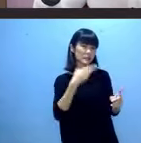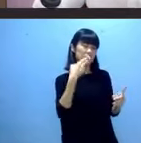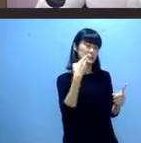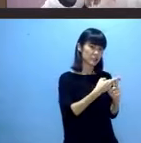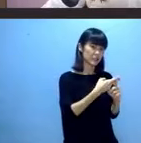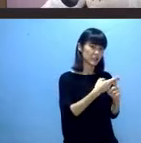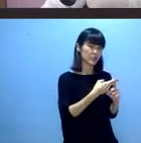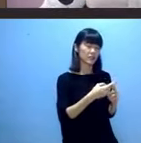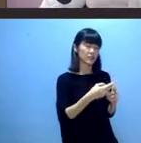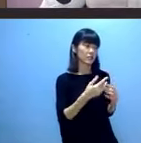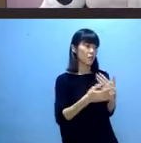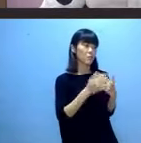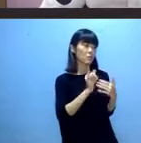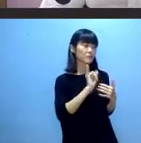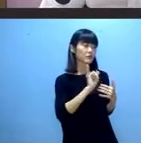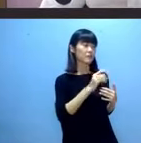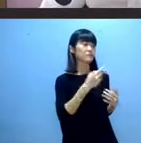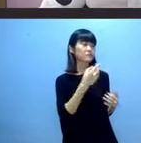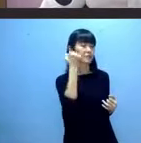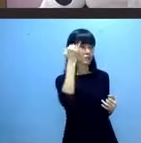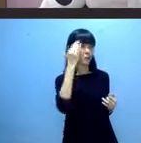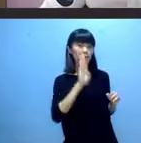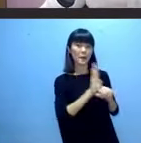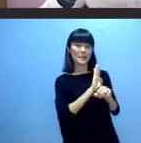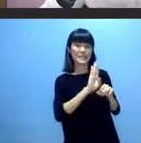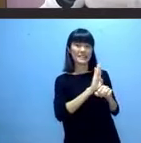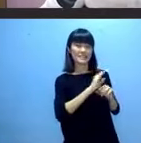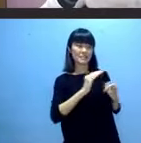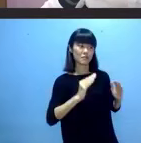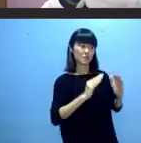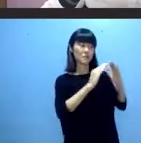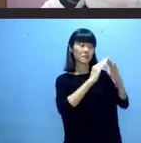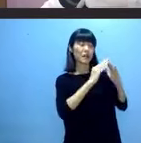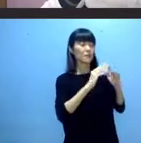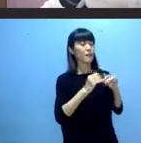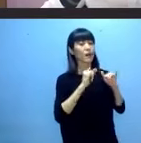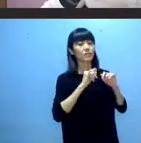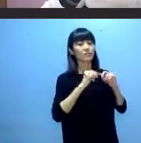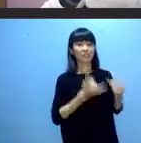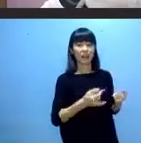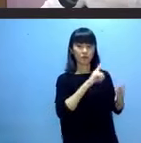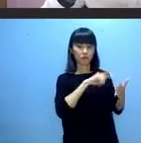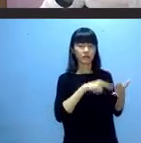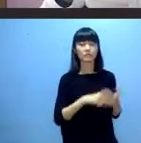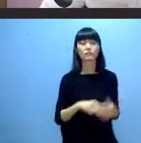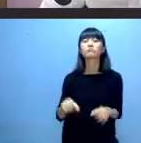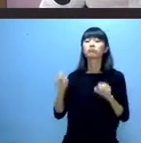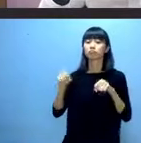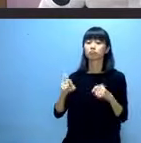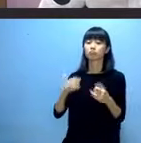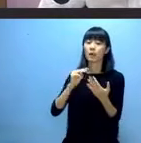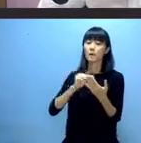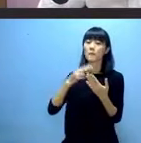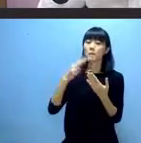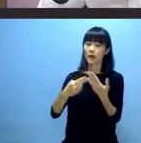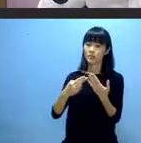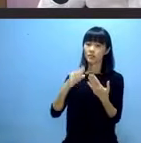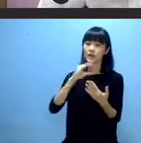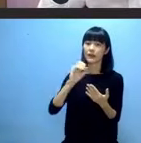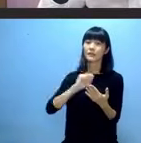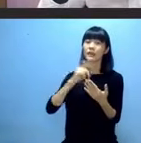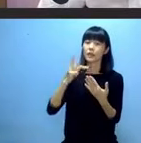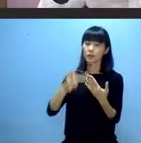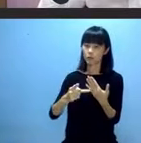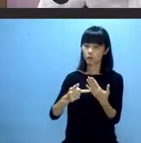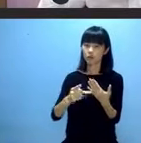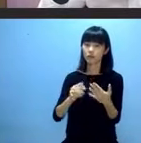it almost is a peak for you guys. Yes, so we have two peaks. So one is March, April. The other one is May, June,